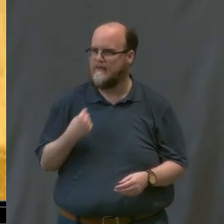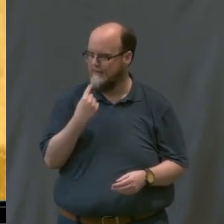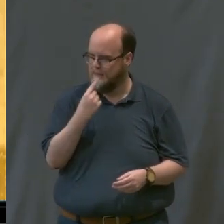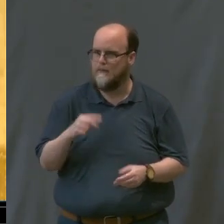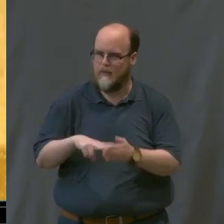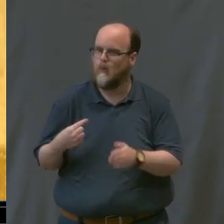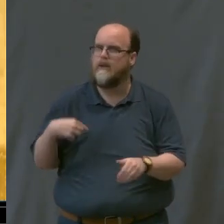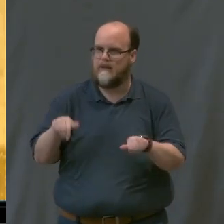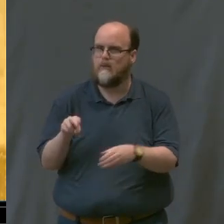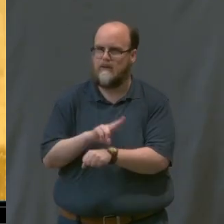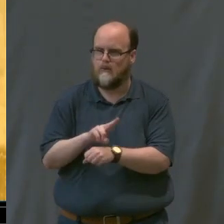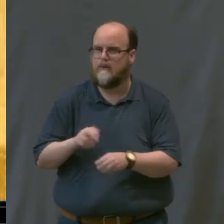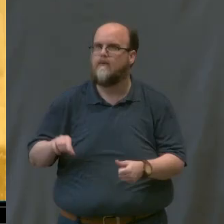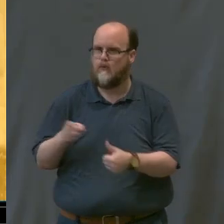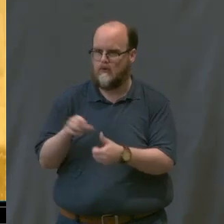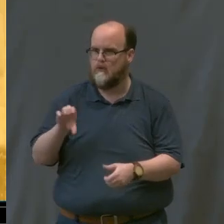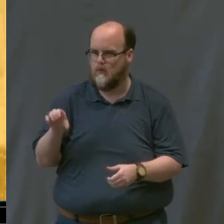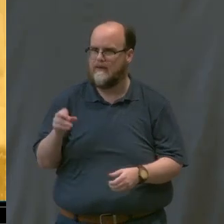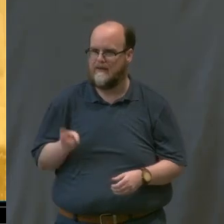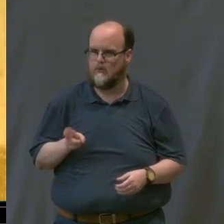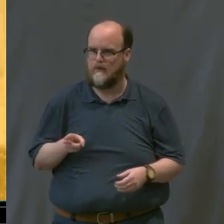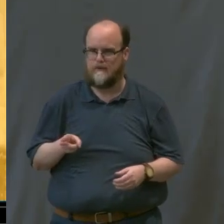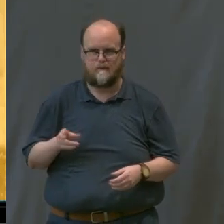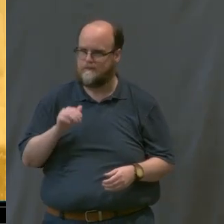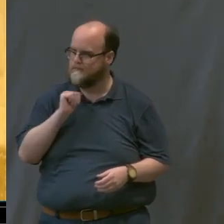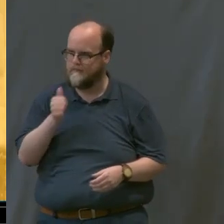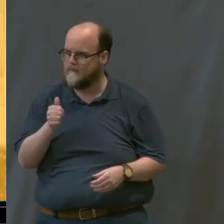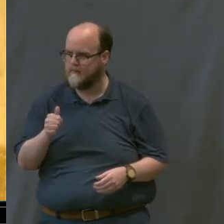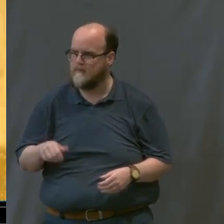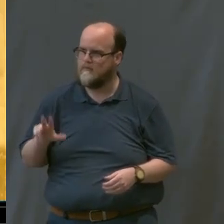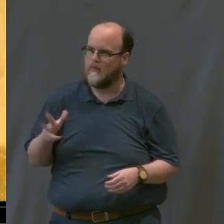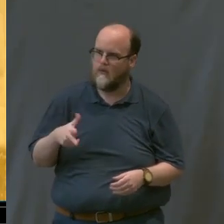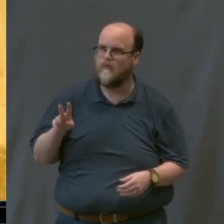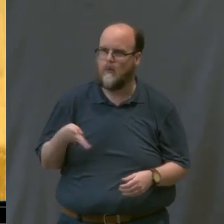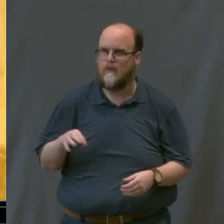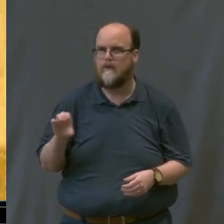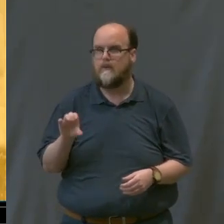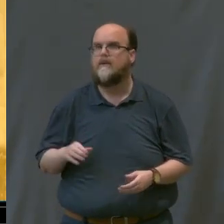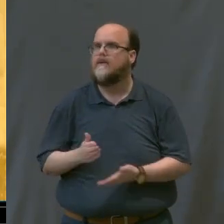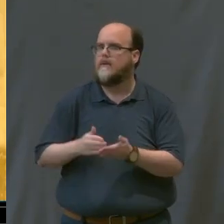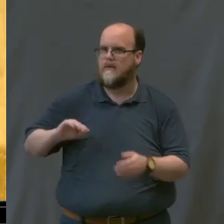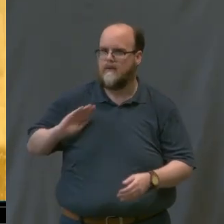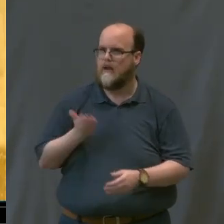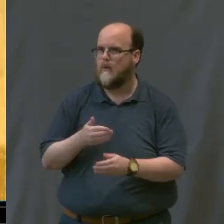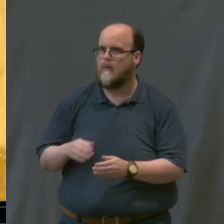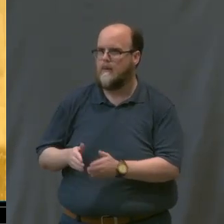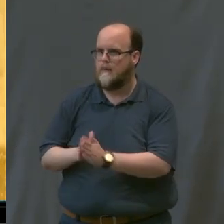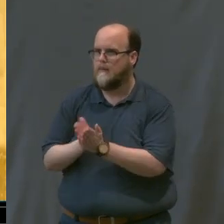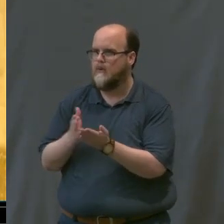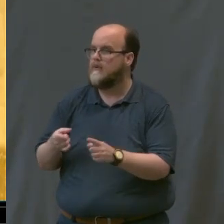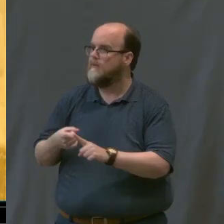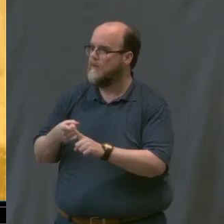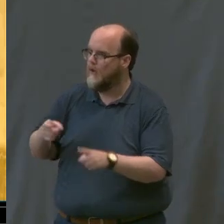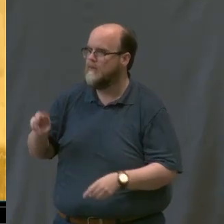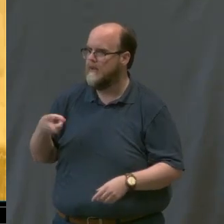century history period, okay? I'm not talking about 3rd and 4th century. Now, some of our sources are from the 2nd, 3rd,